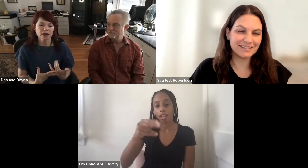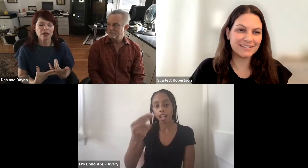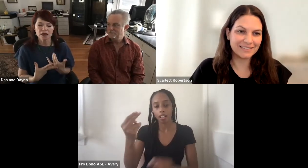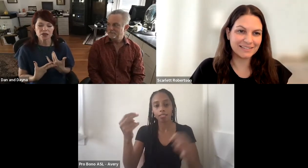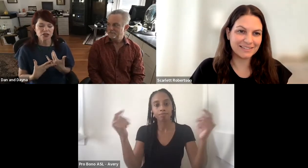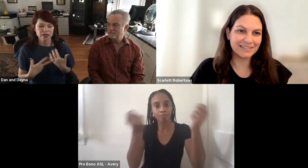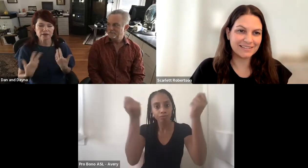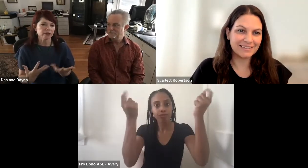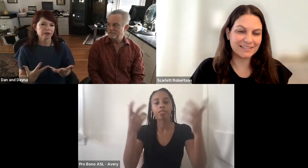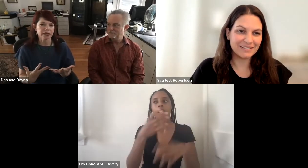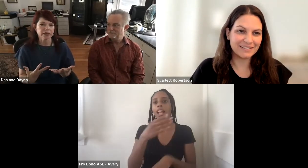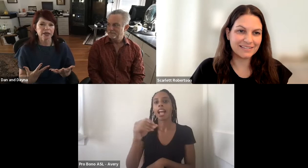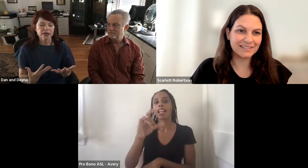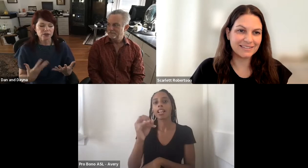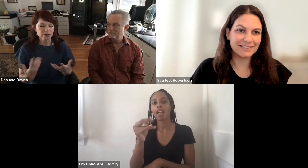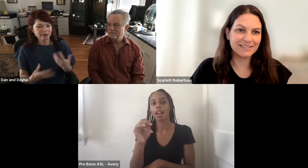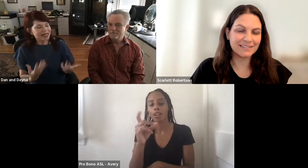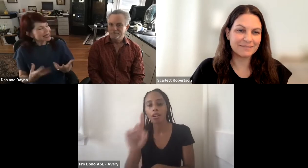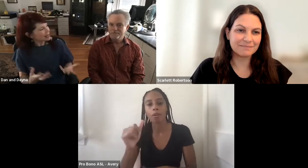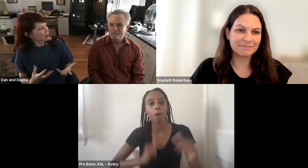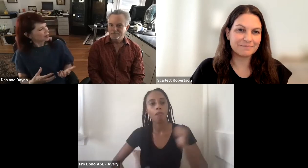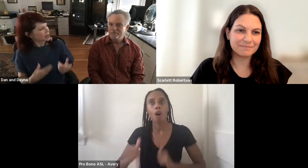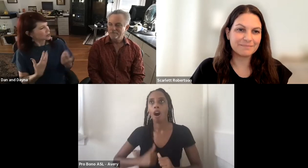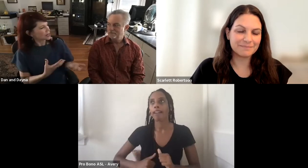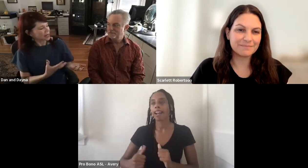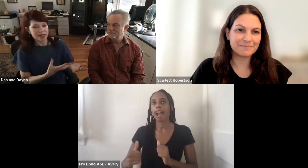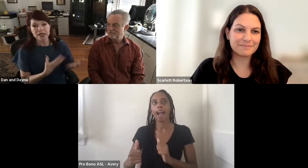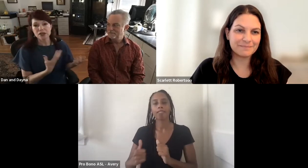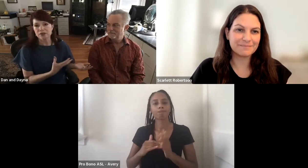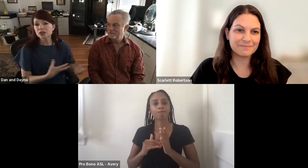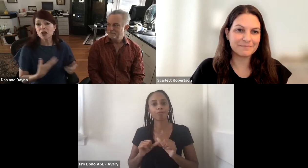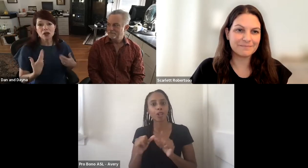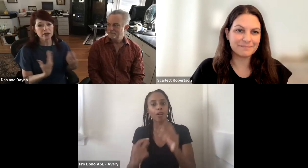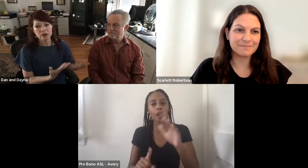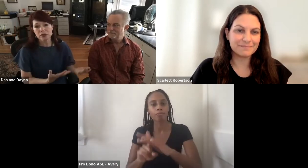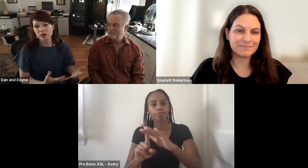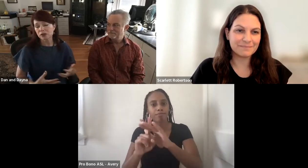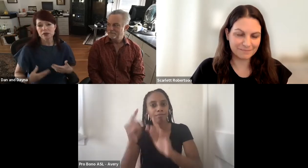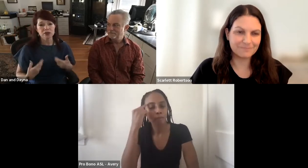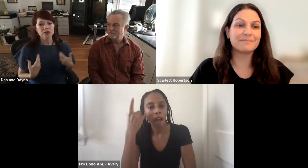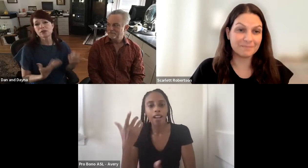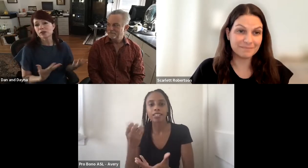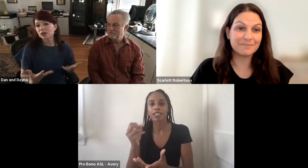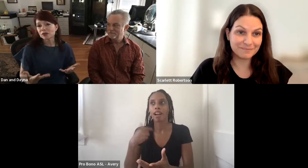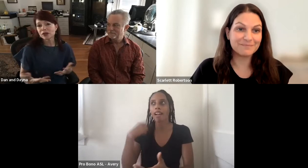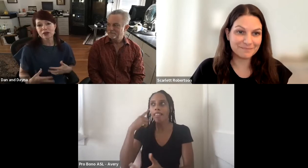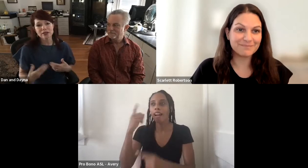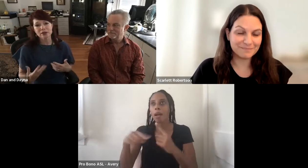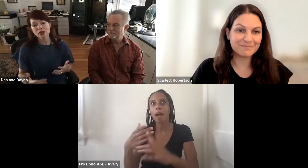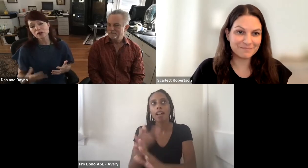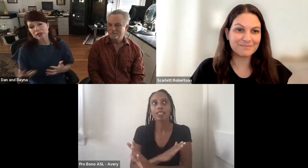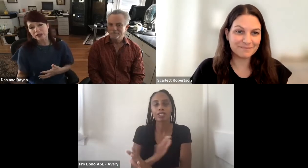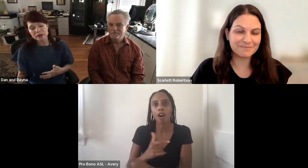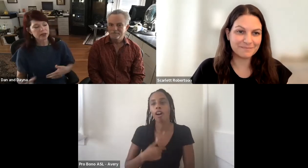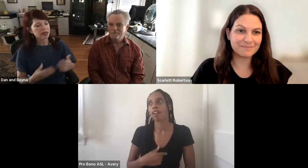Paramount just came flooding back in. So we kept thinking about it. I turned to Dan and I said, I thought of the song, I thought of the singer-songwriter, it's